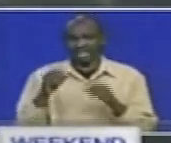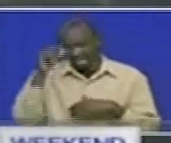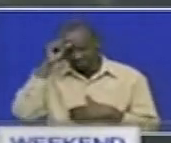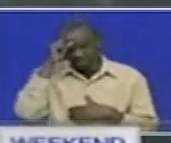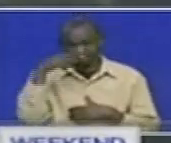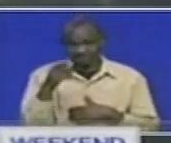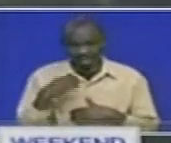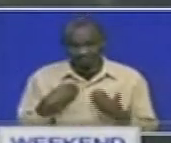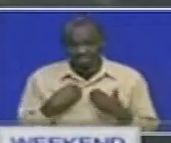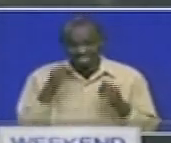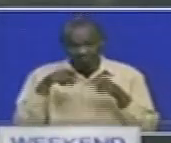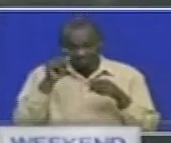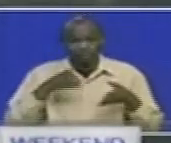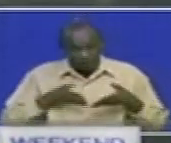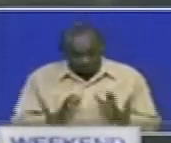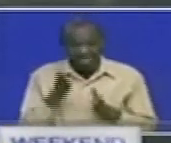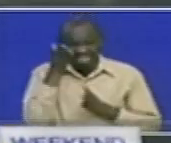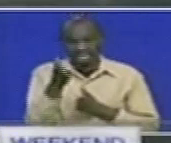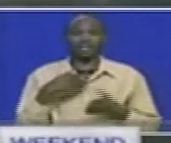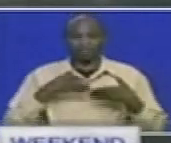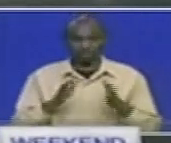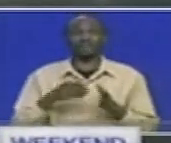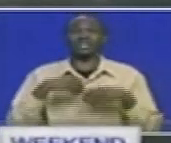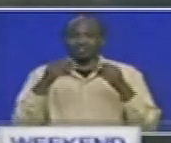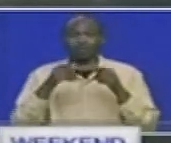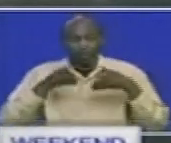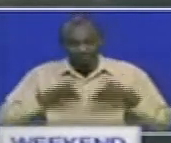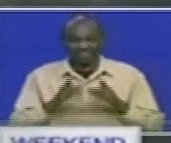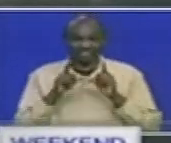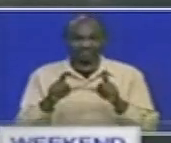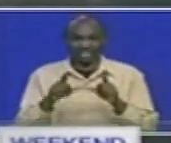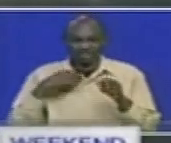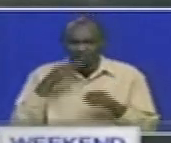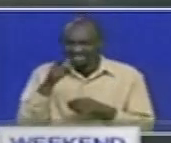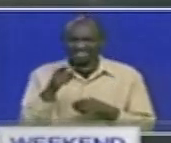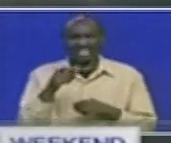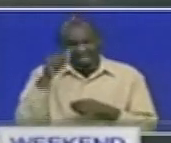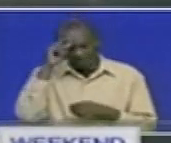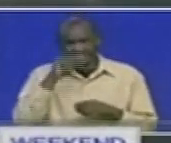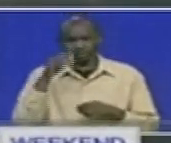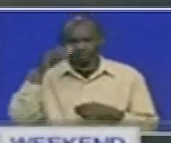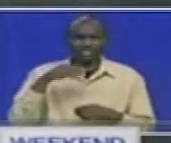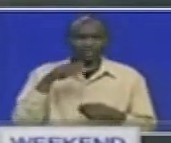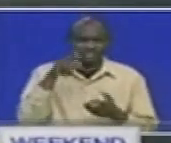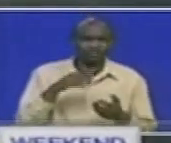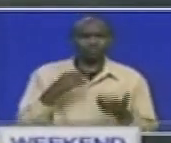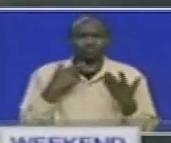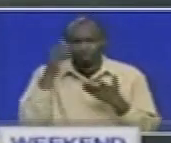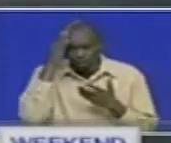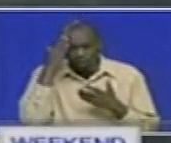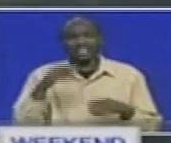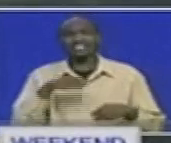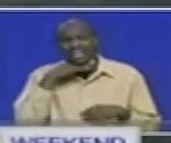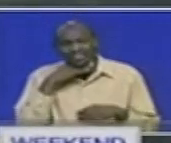planned government so if you're born government knows you born they give you a birth certificate so at 18 government should know whether you're dead and therefore they to be able to show a death